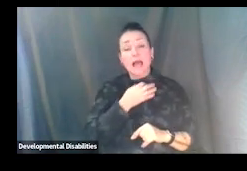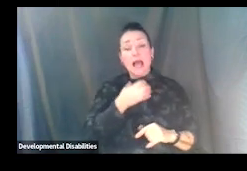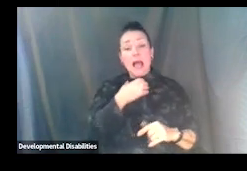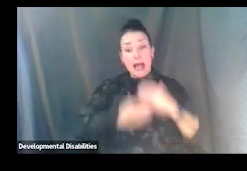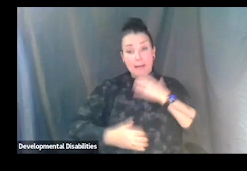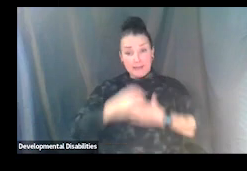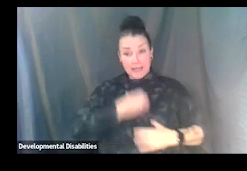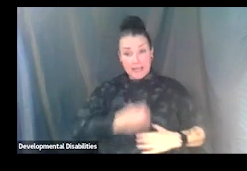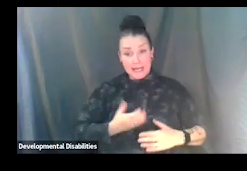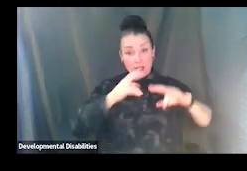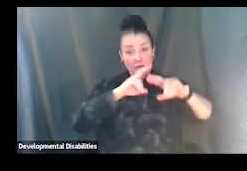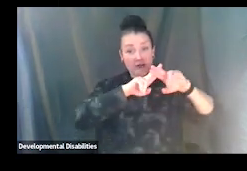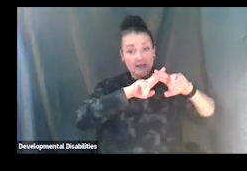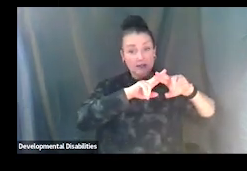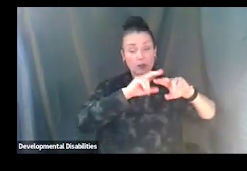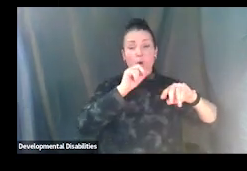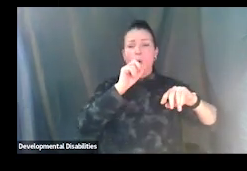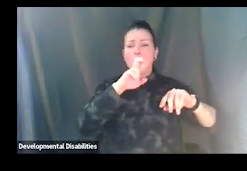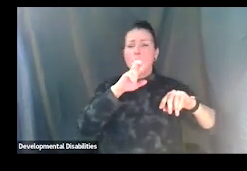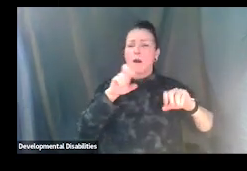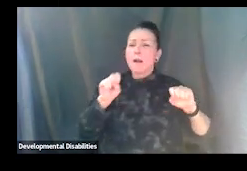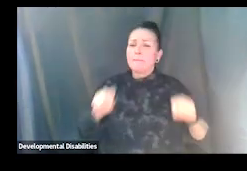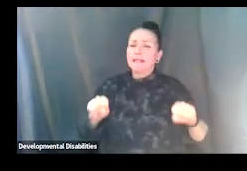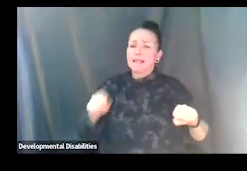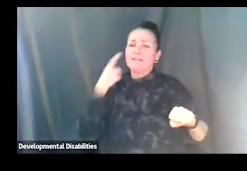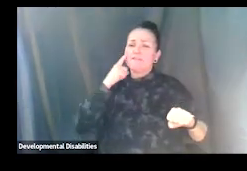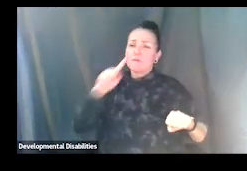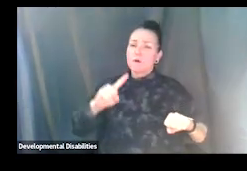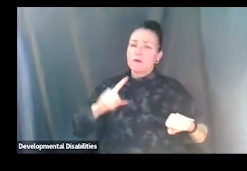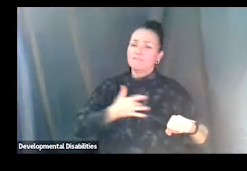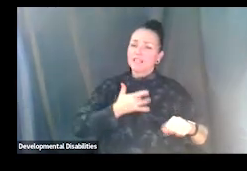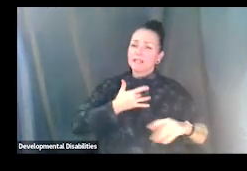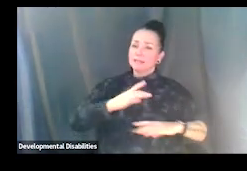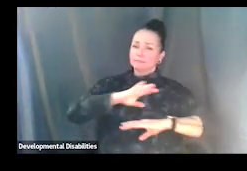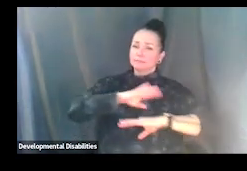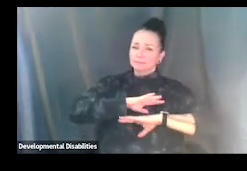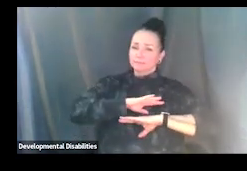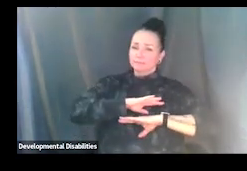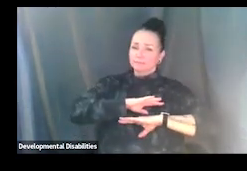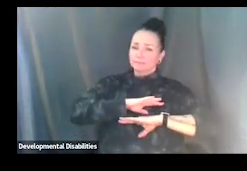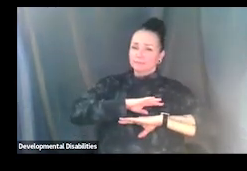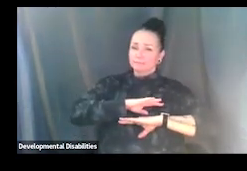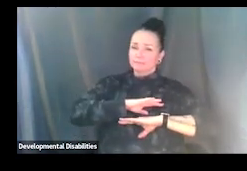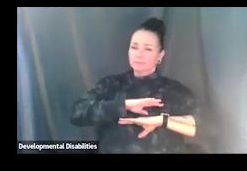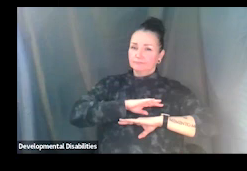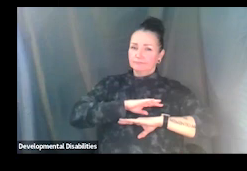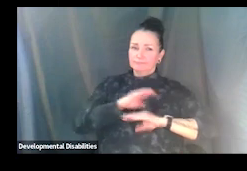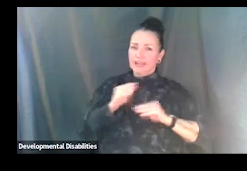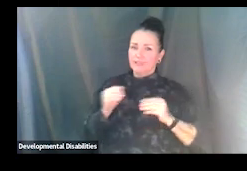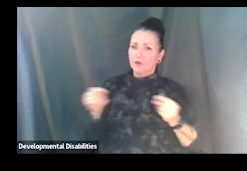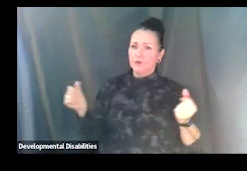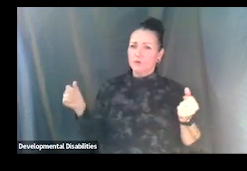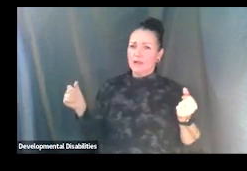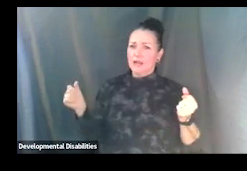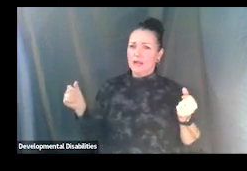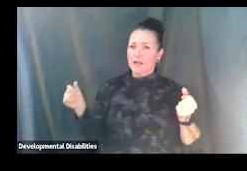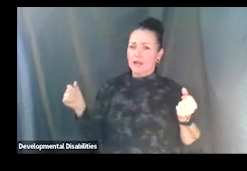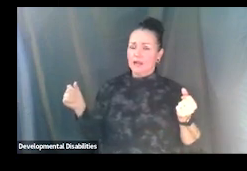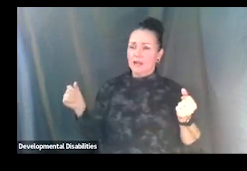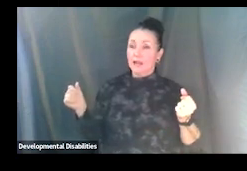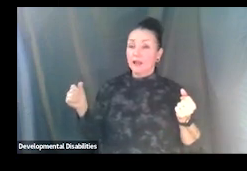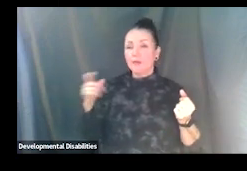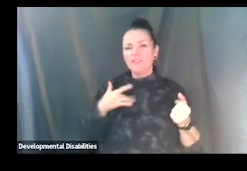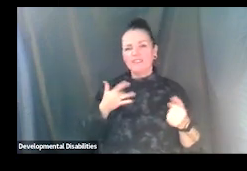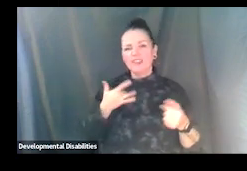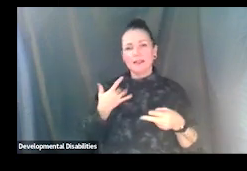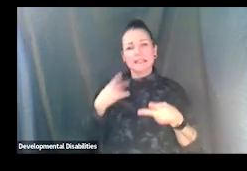and it's a byproduct of that. So people never feel full. And so they just eat more and more because they're hungry all the time. And this is